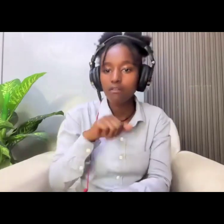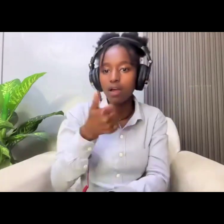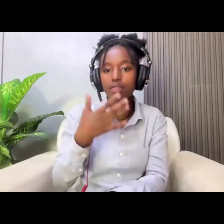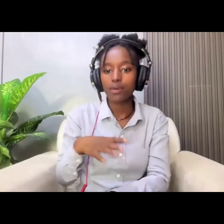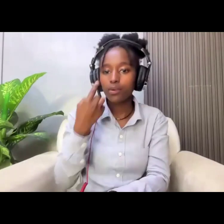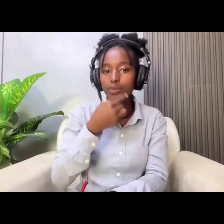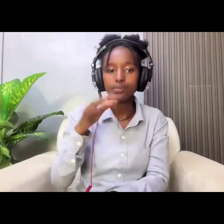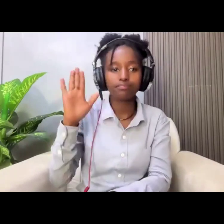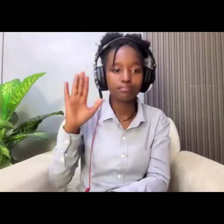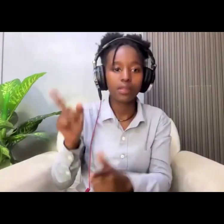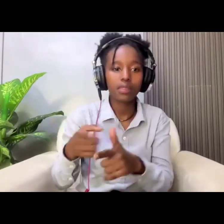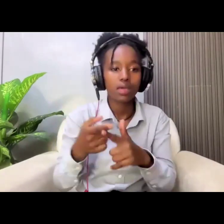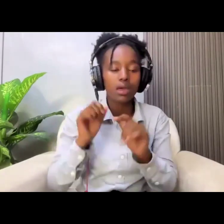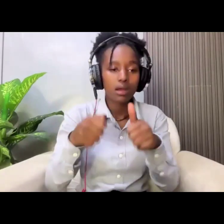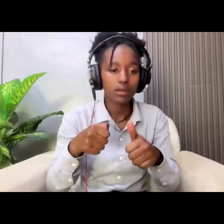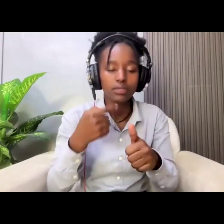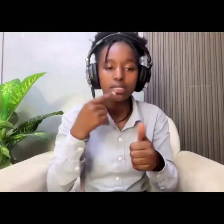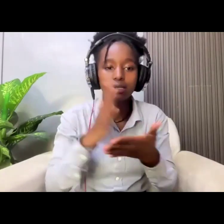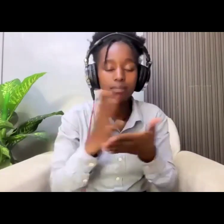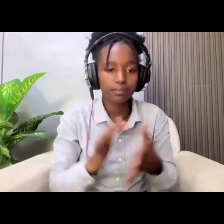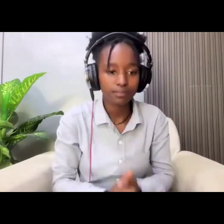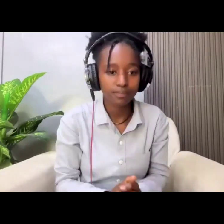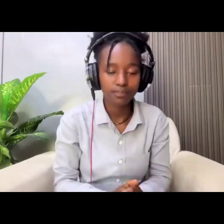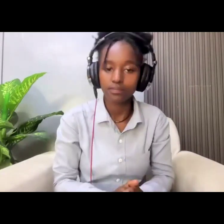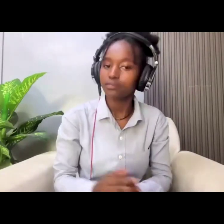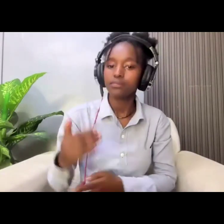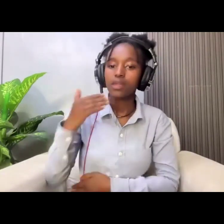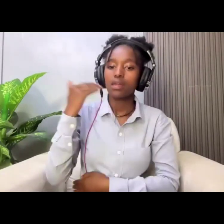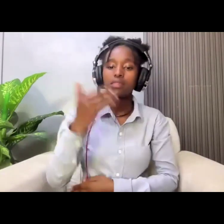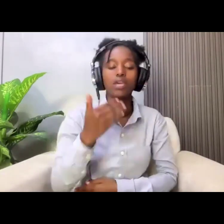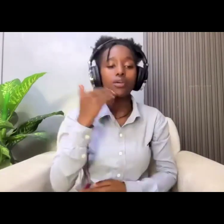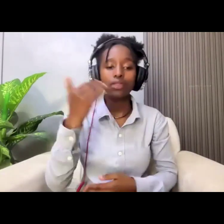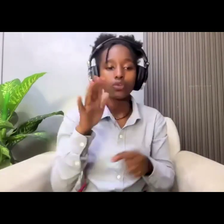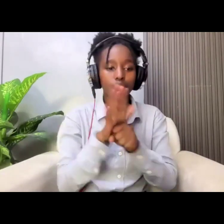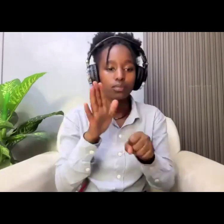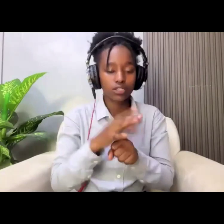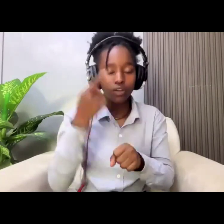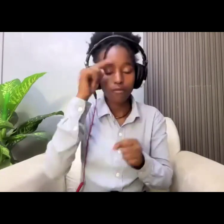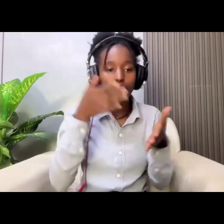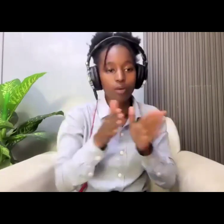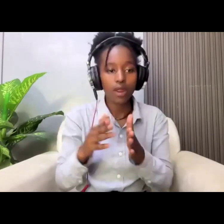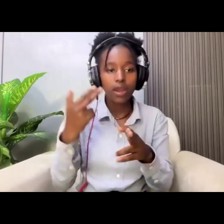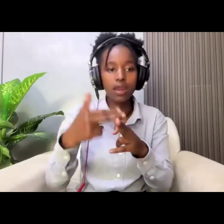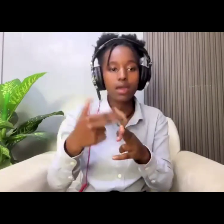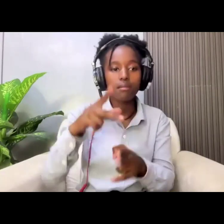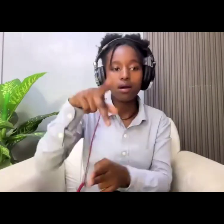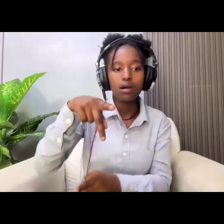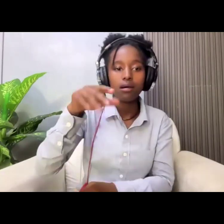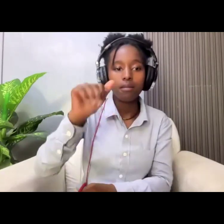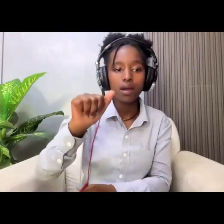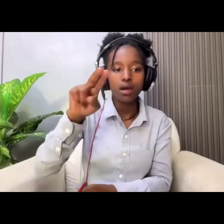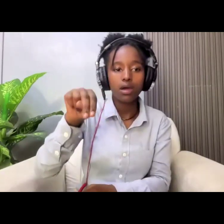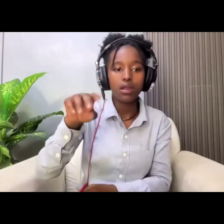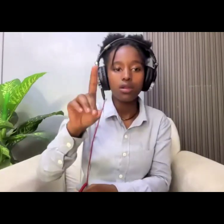on. Yes, thank you so much for the opportunity, Richard. My name is Pandulo